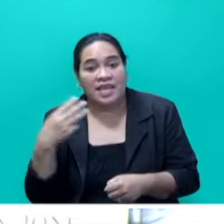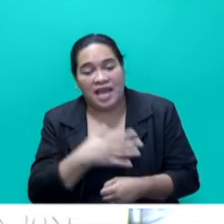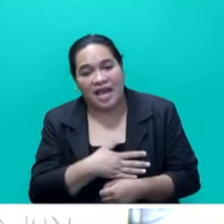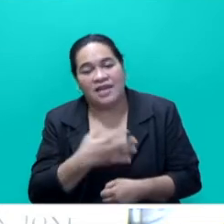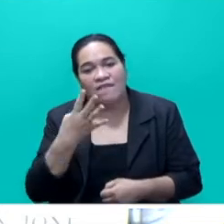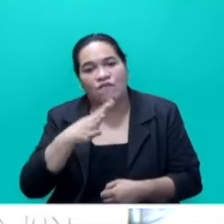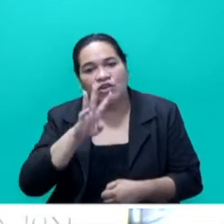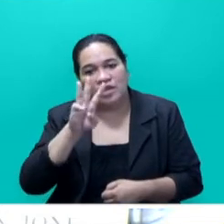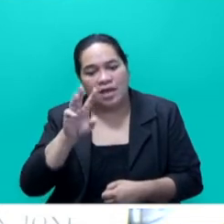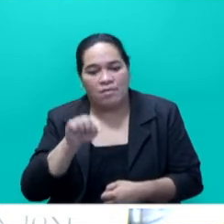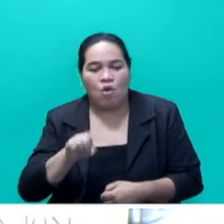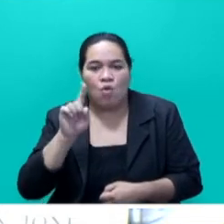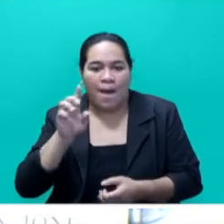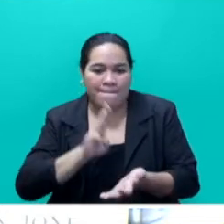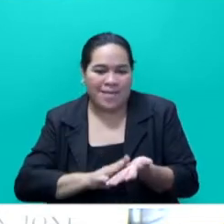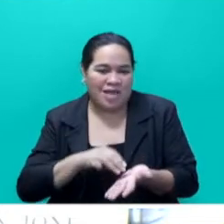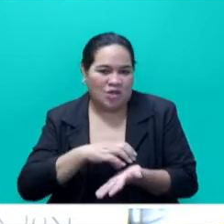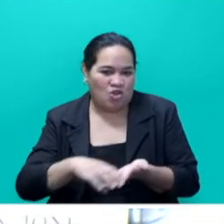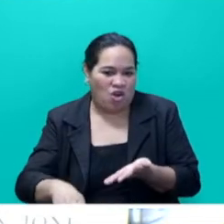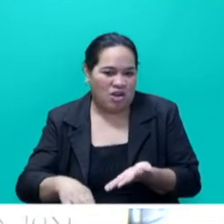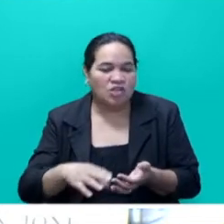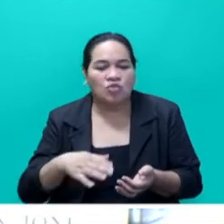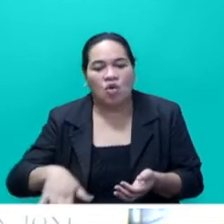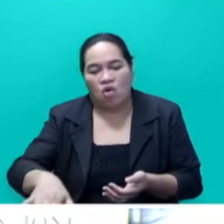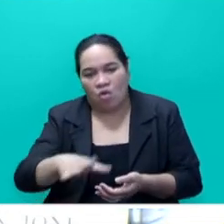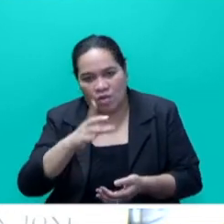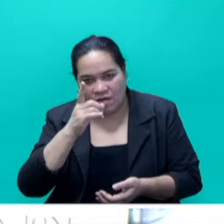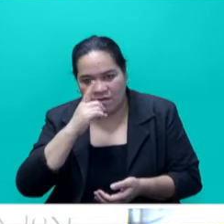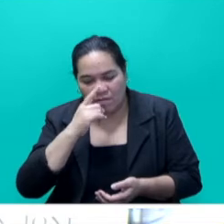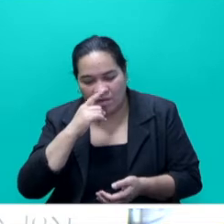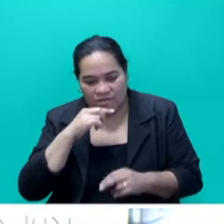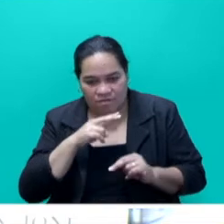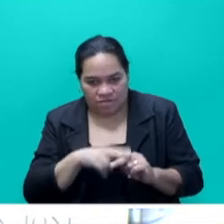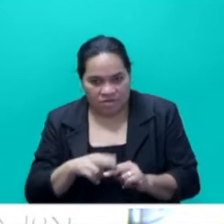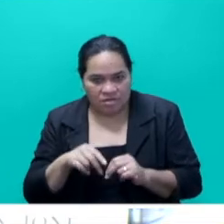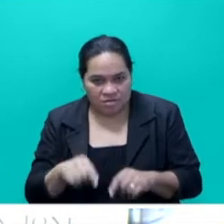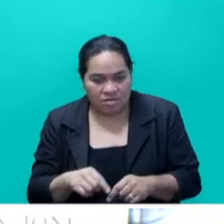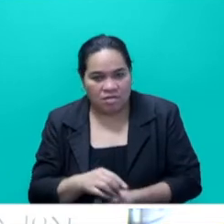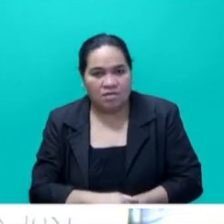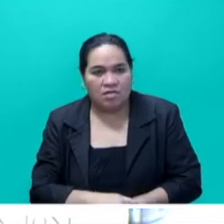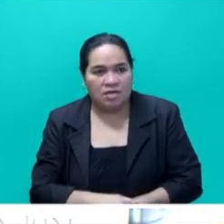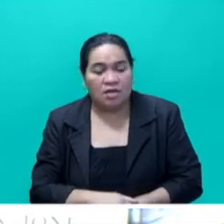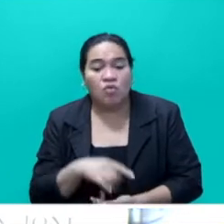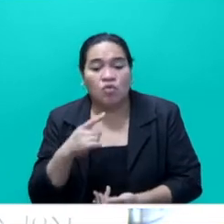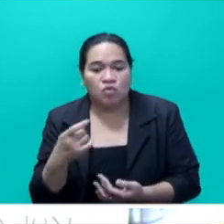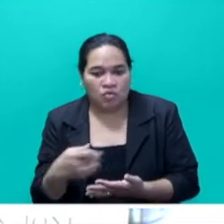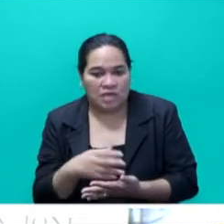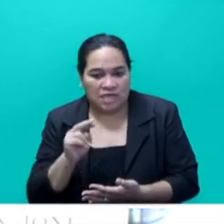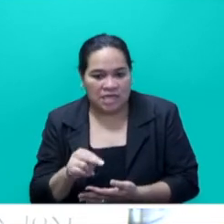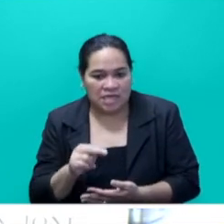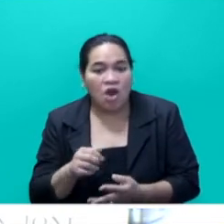$343.1 million in direct cash assistance to affected Fijians, which of course included the government top-up of